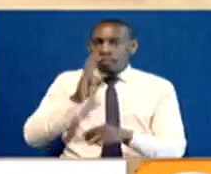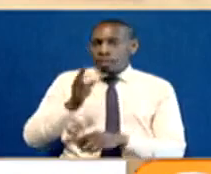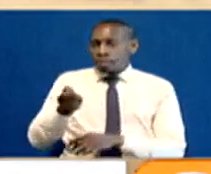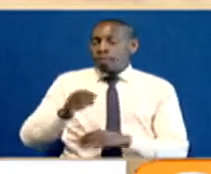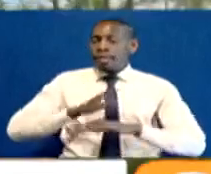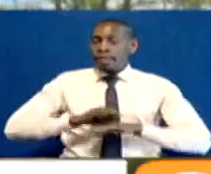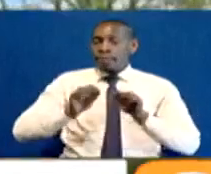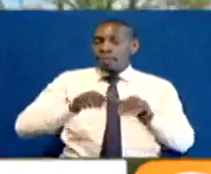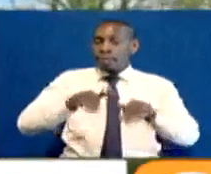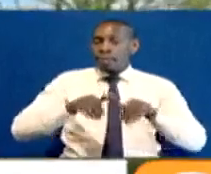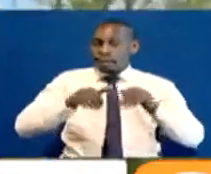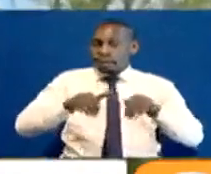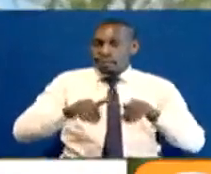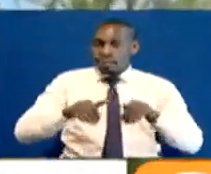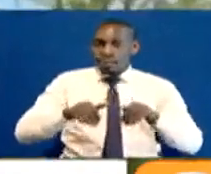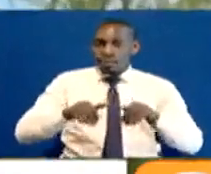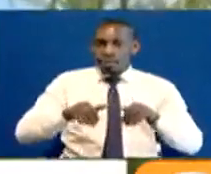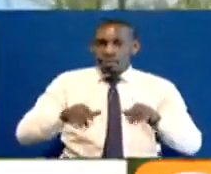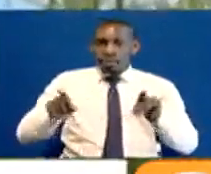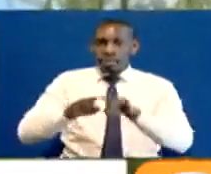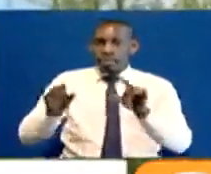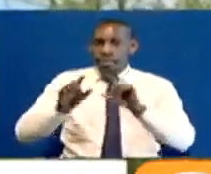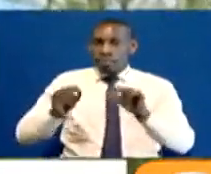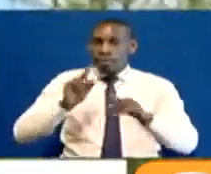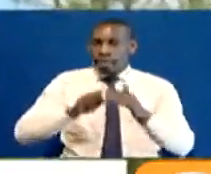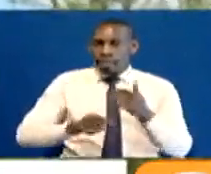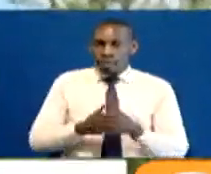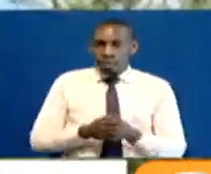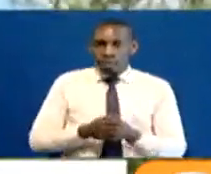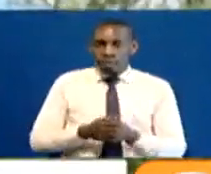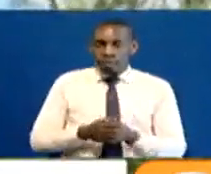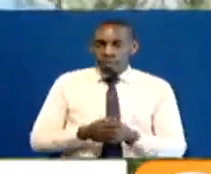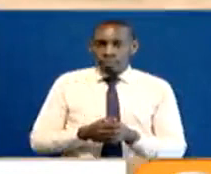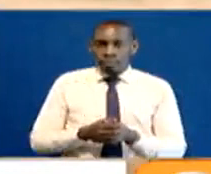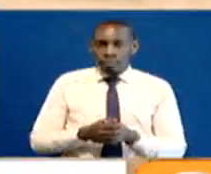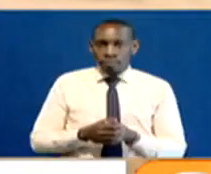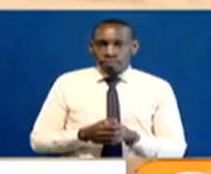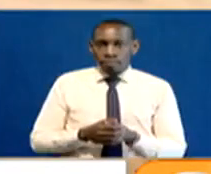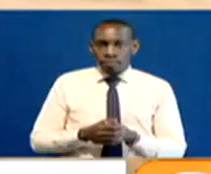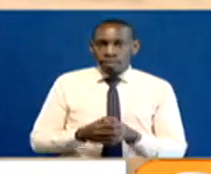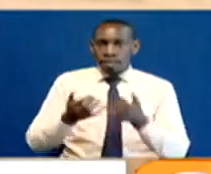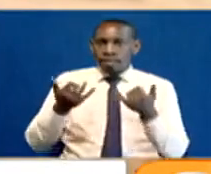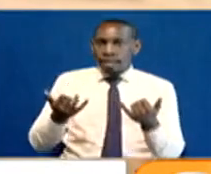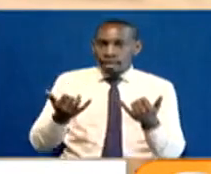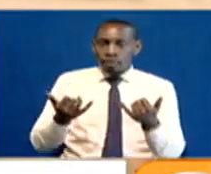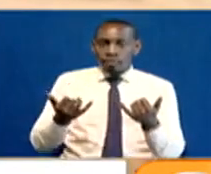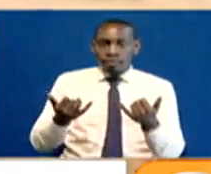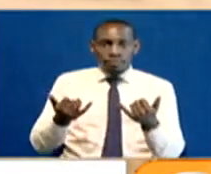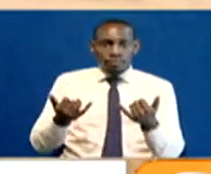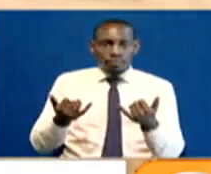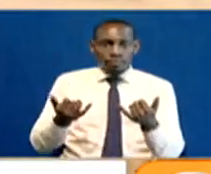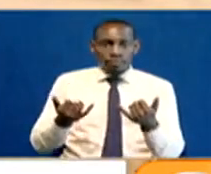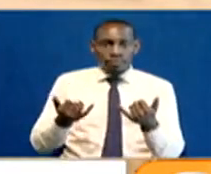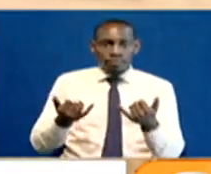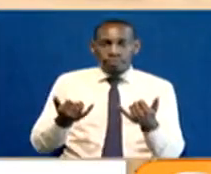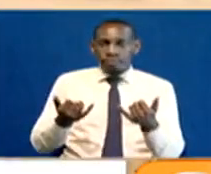kulima. Na pia vile akasema kilo moja ni 1,000. Sasa nikawasema